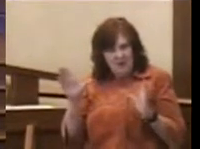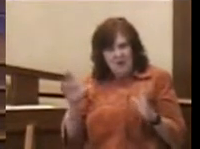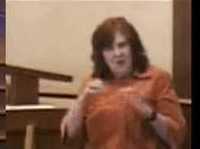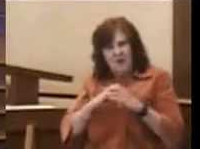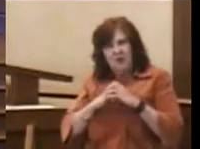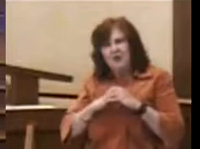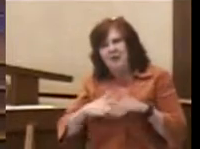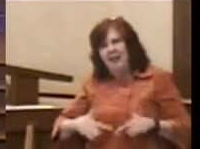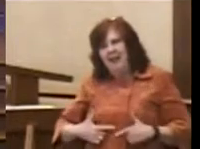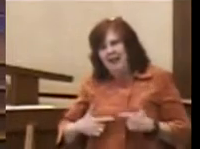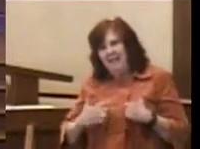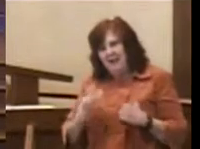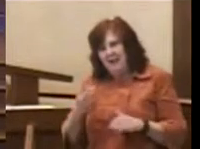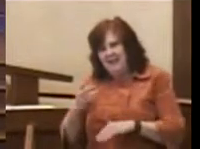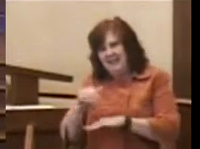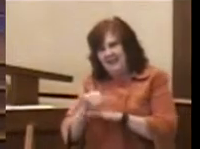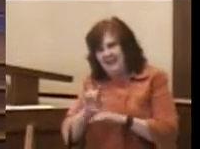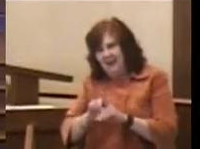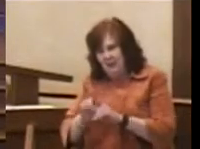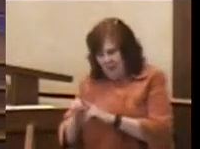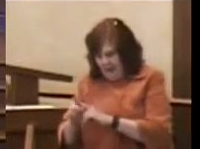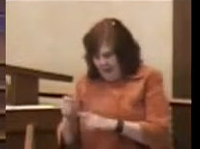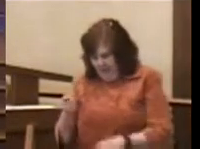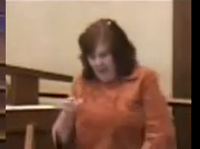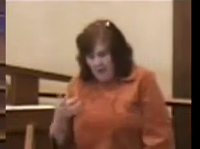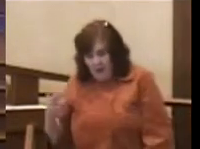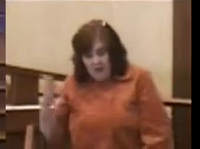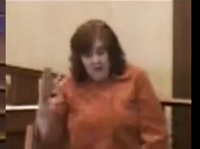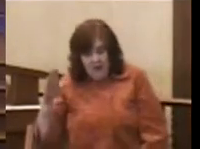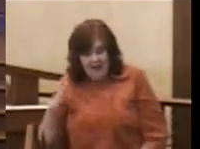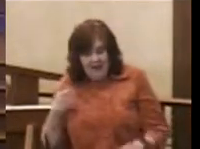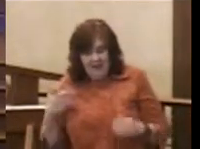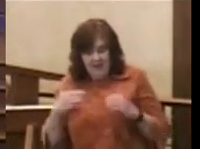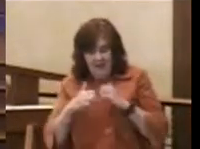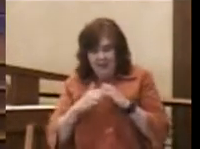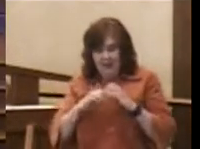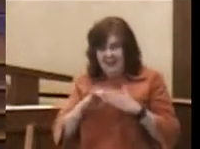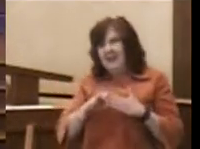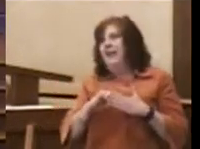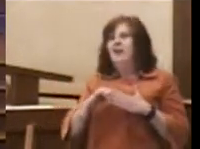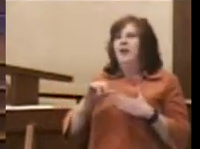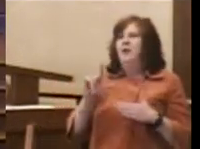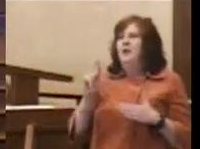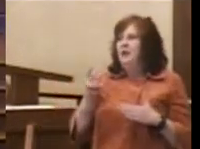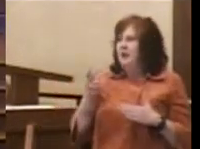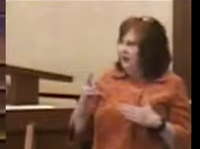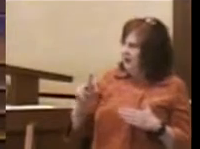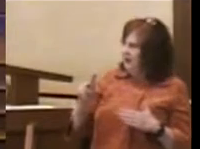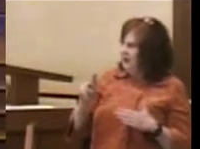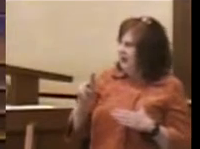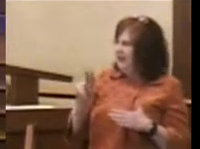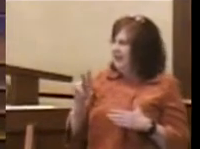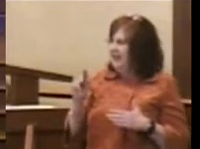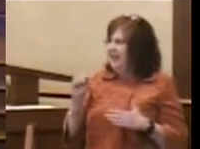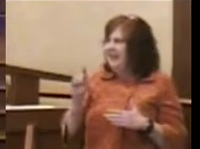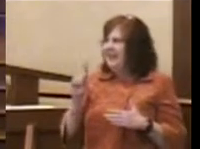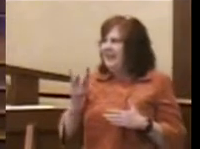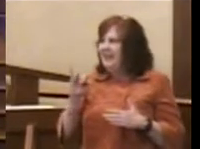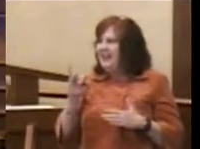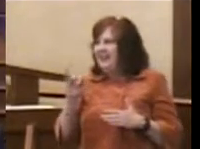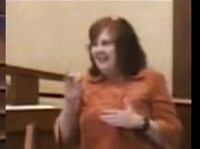Wednesday evenings as well. We have a few great things going along with this. Our Luther and Katie selfie station are up in